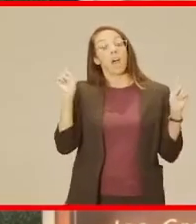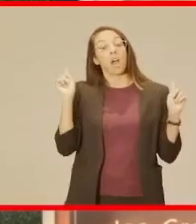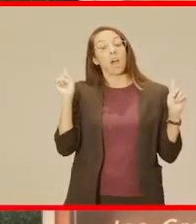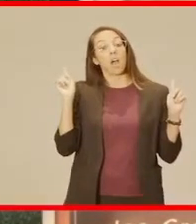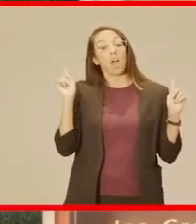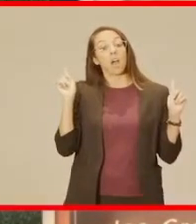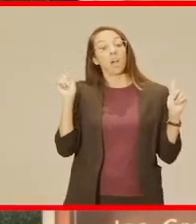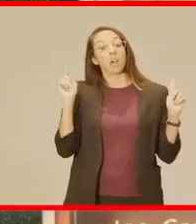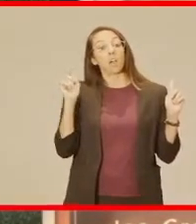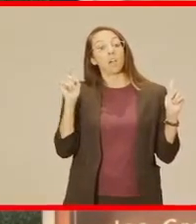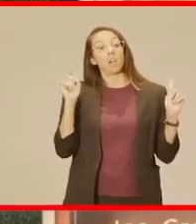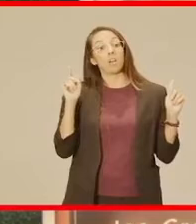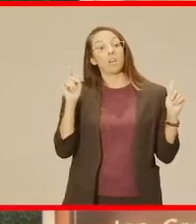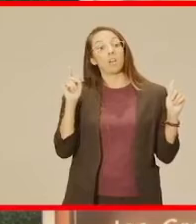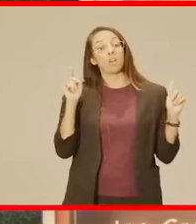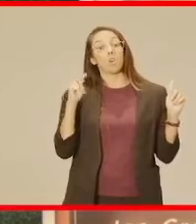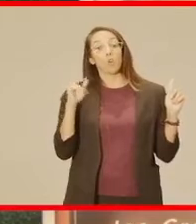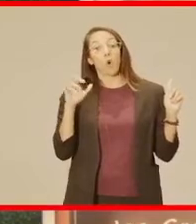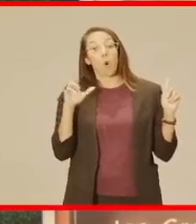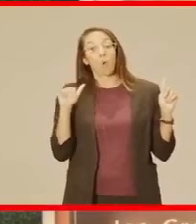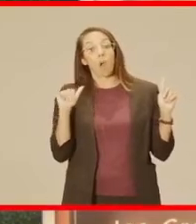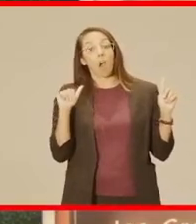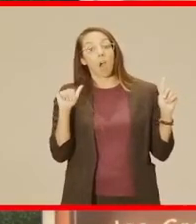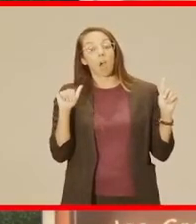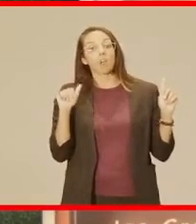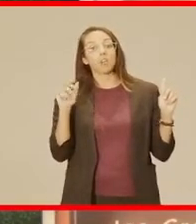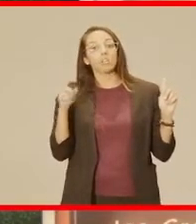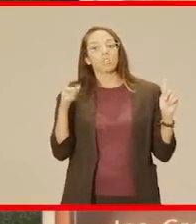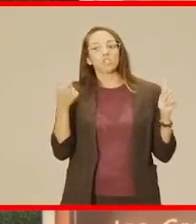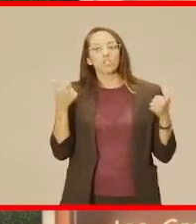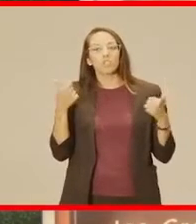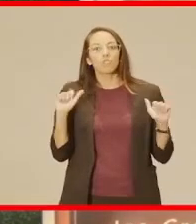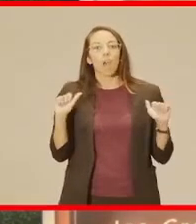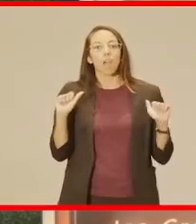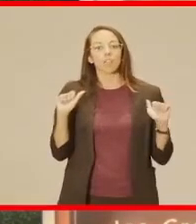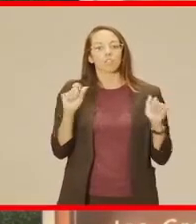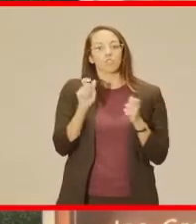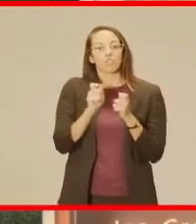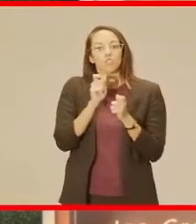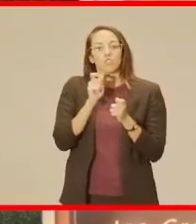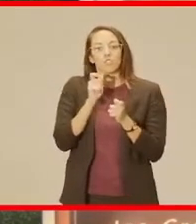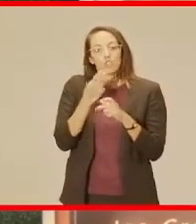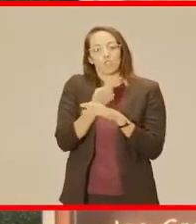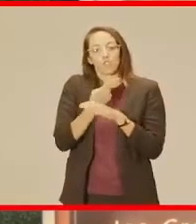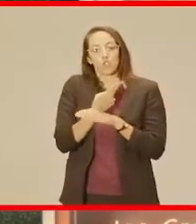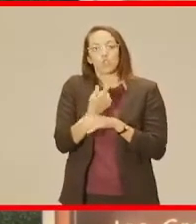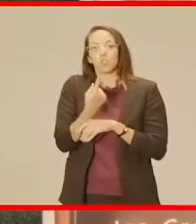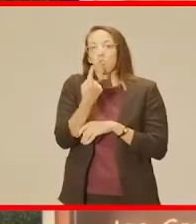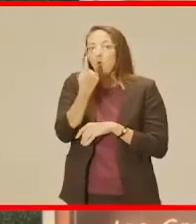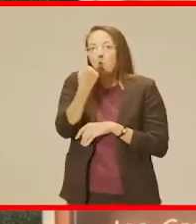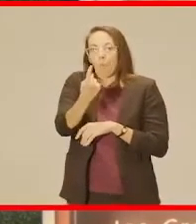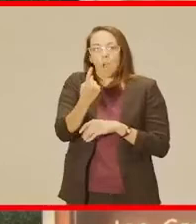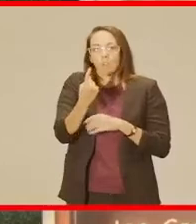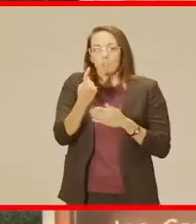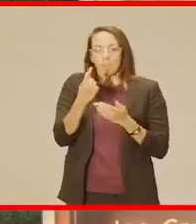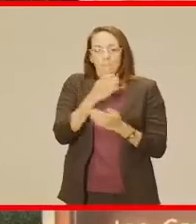she managed to use one particular element, which was water.